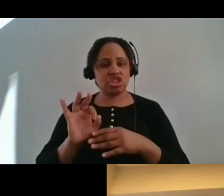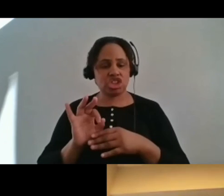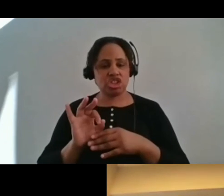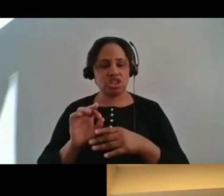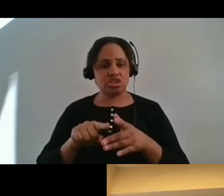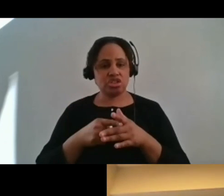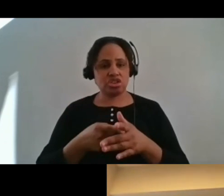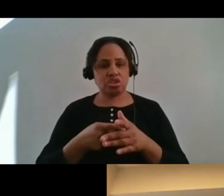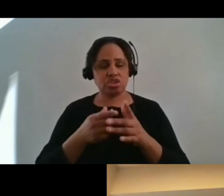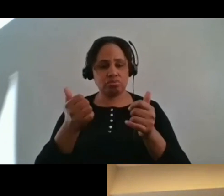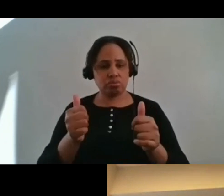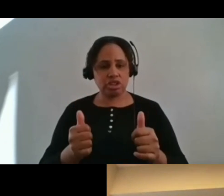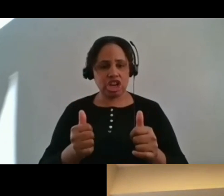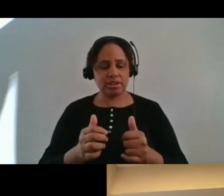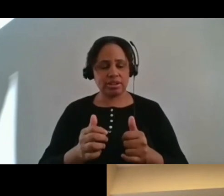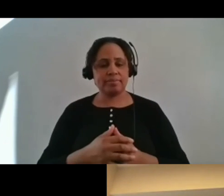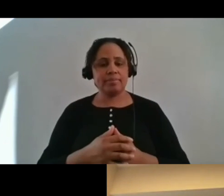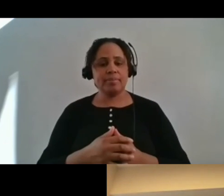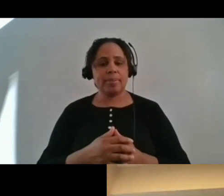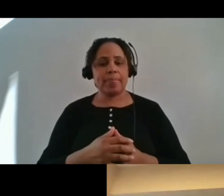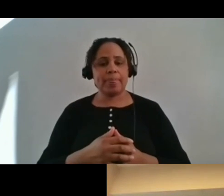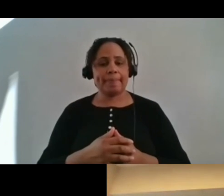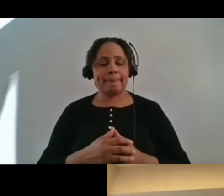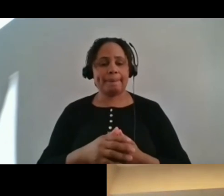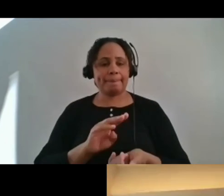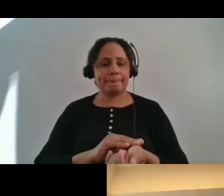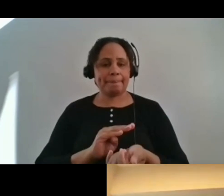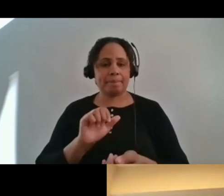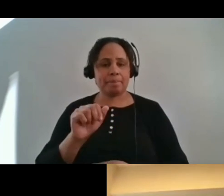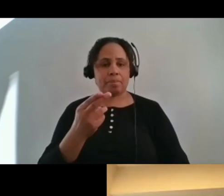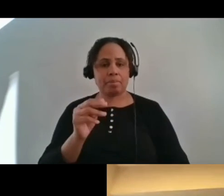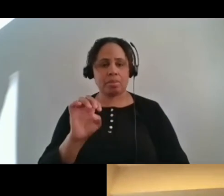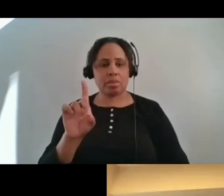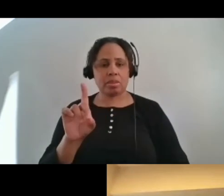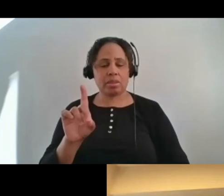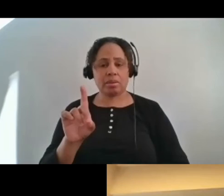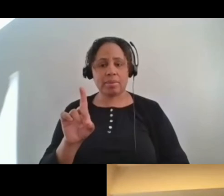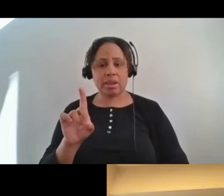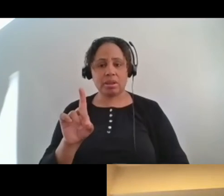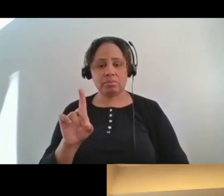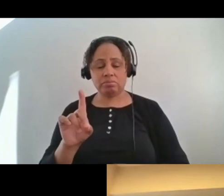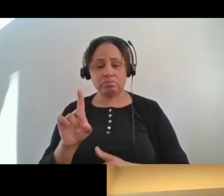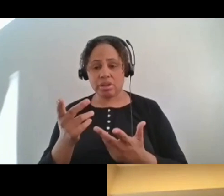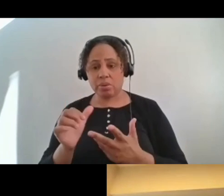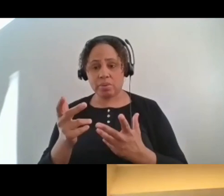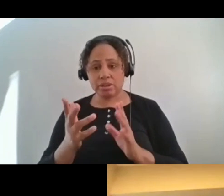reject also. Dr. Ahmed or Dr. Katariya, do any of you want to chime in on that as well? Dr. Ahmed?